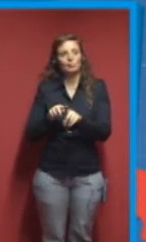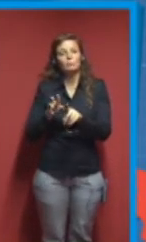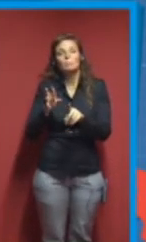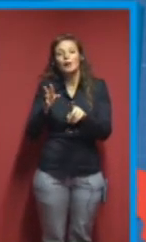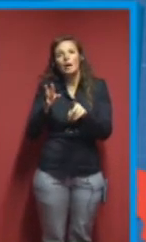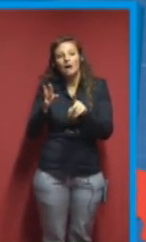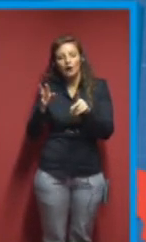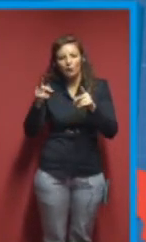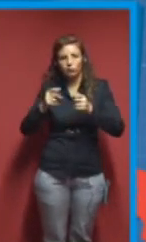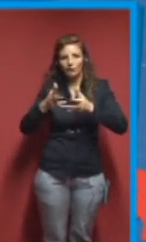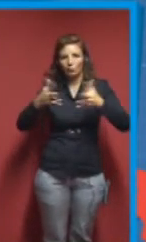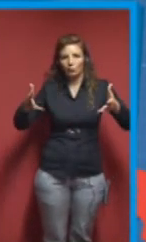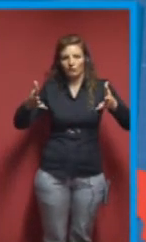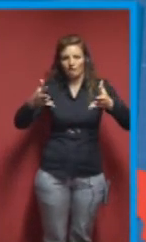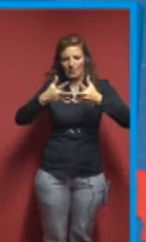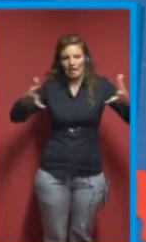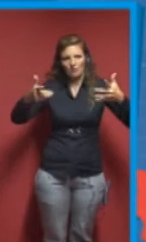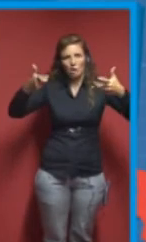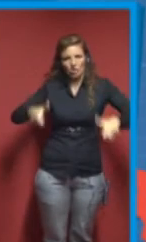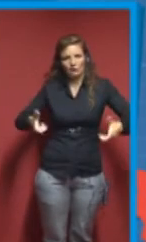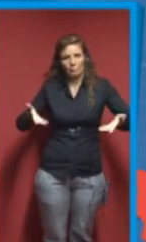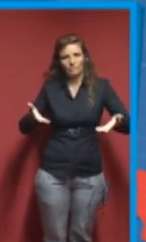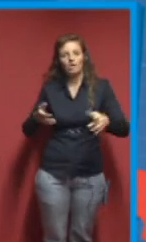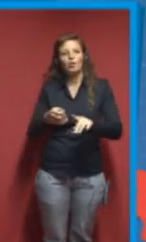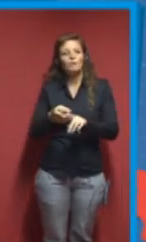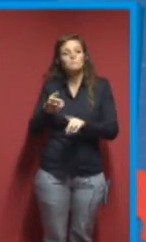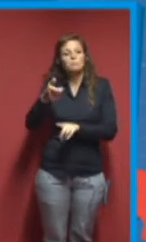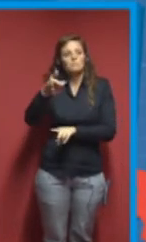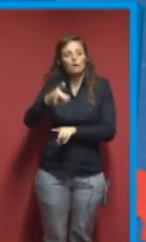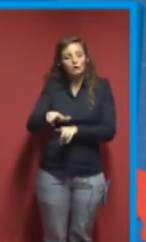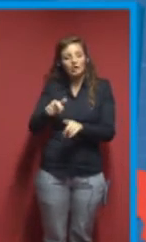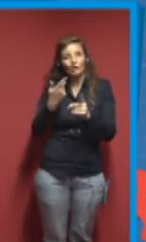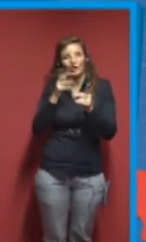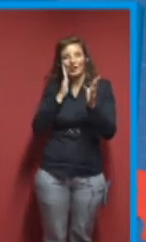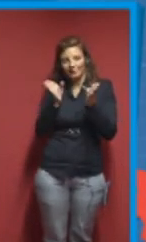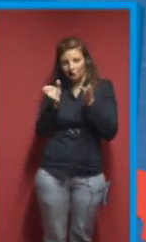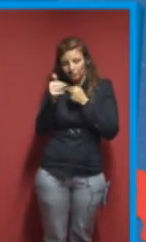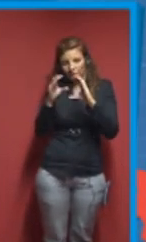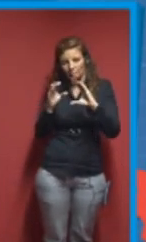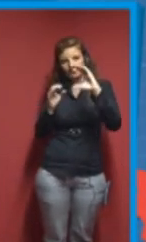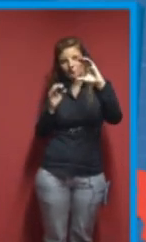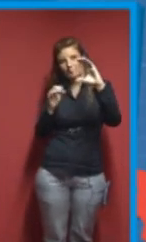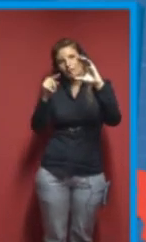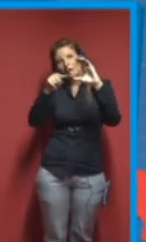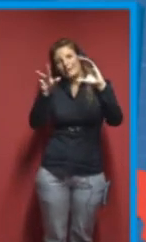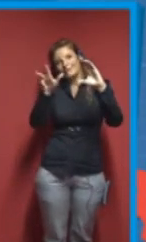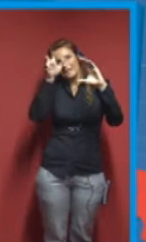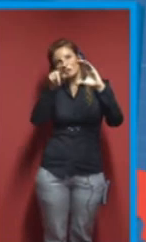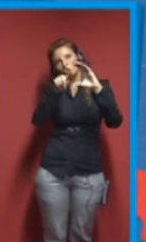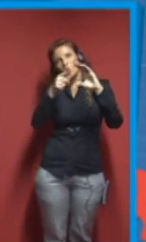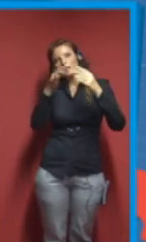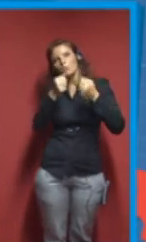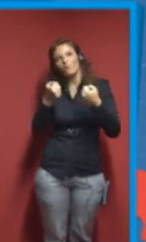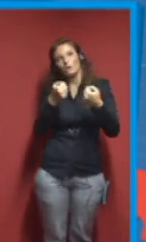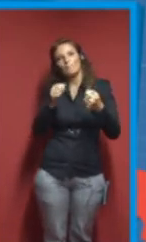macchina è così grande? Because of this. This was the inertial sensor that we had to use in the center of the machine.